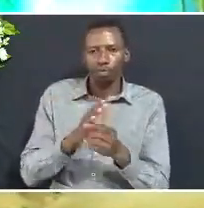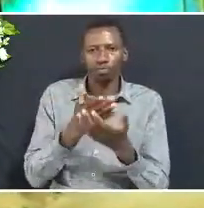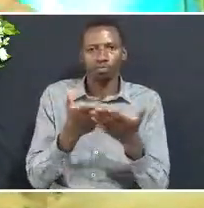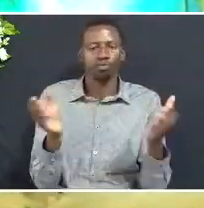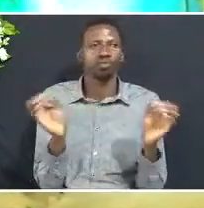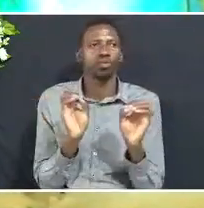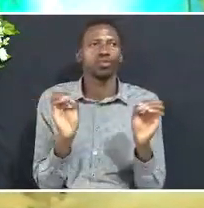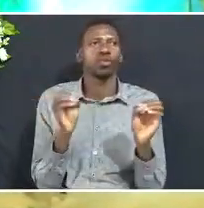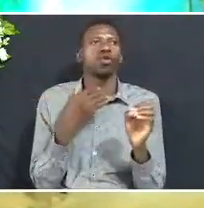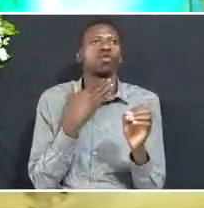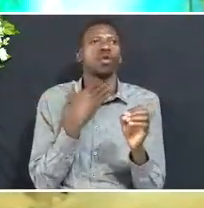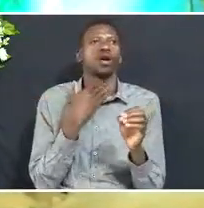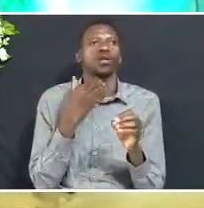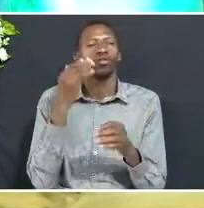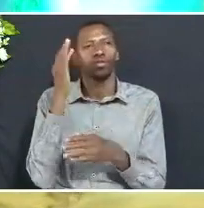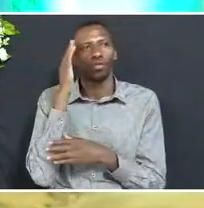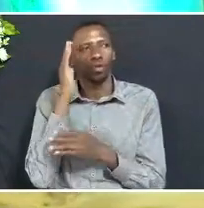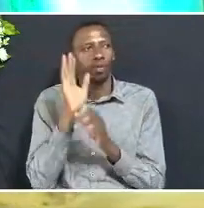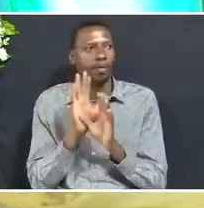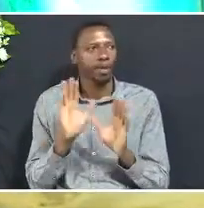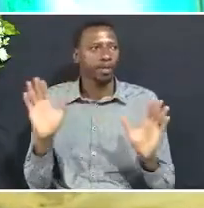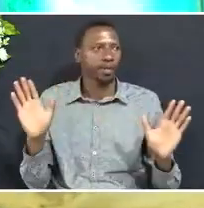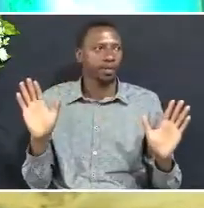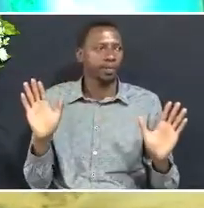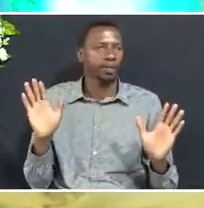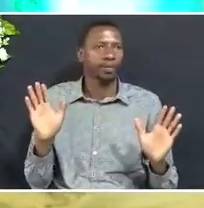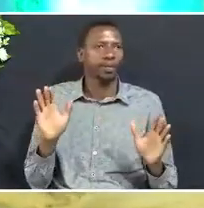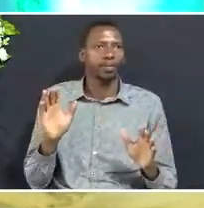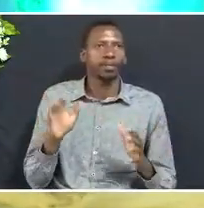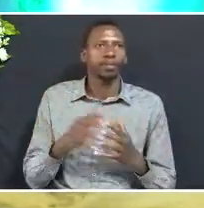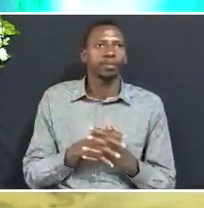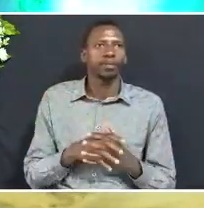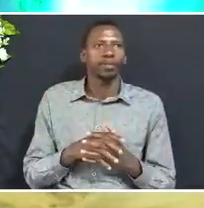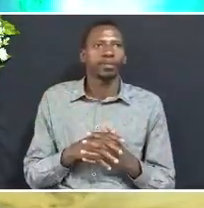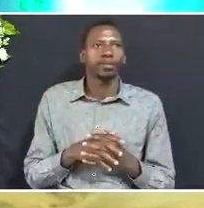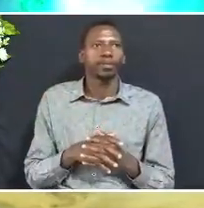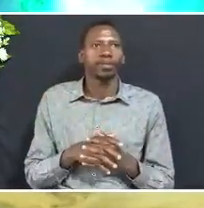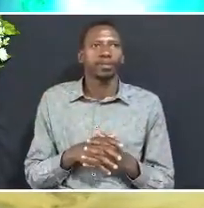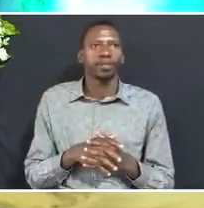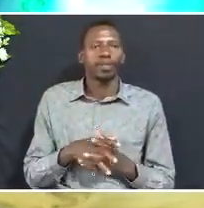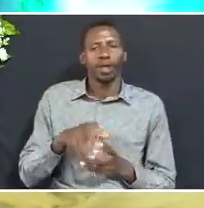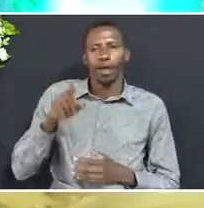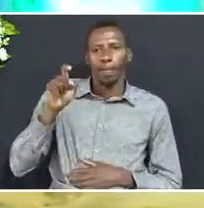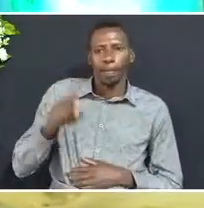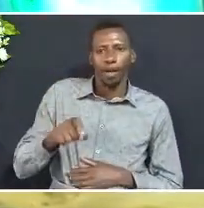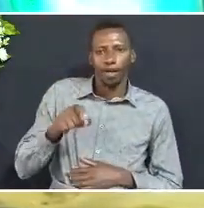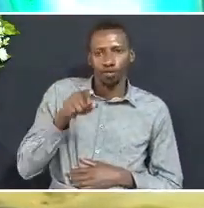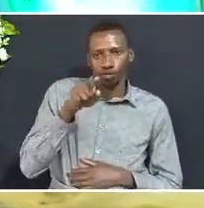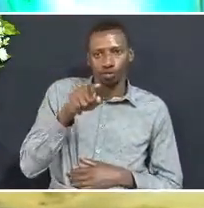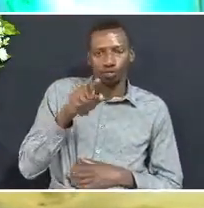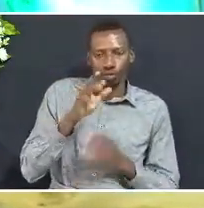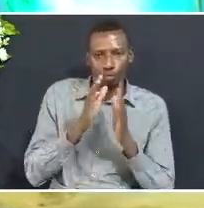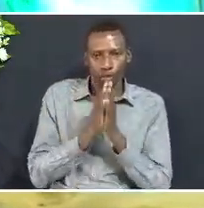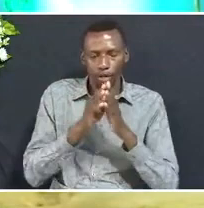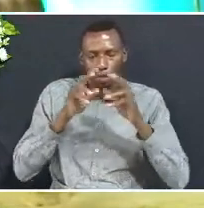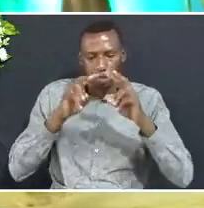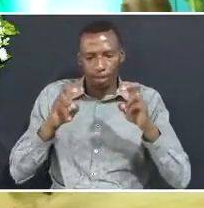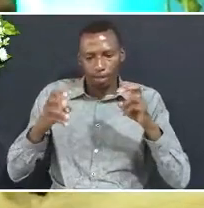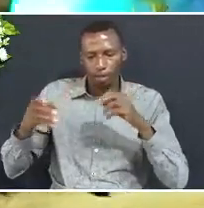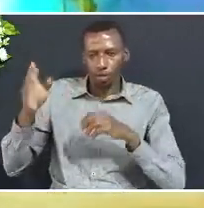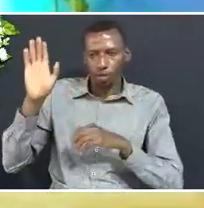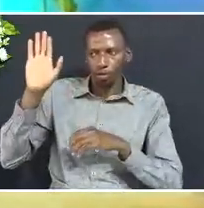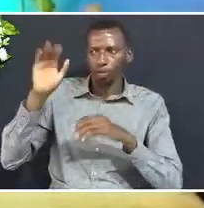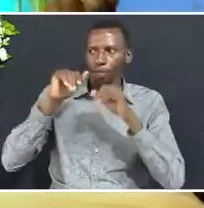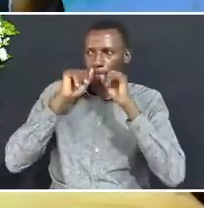the prerequisite that is mandatory for you to pray and seek God's blessings on behalf of